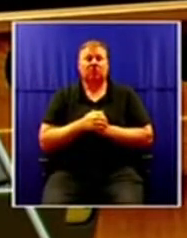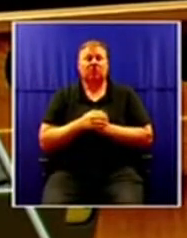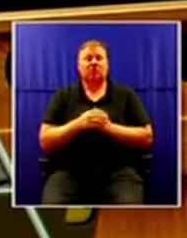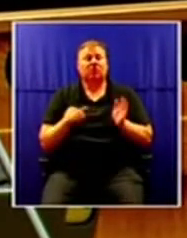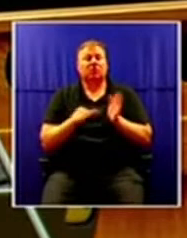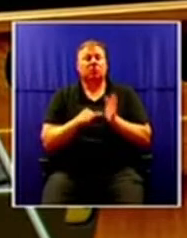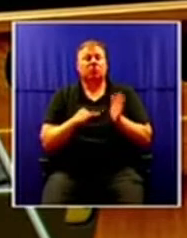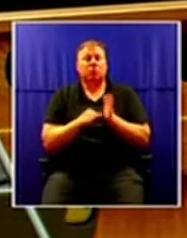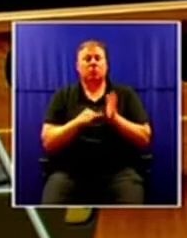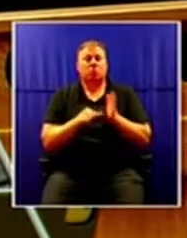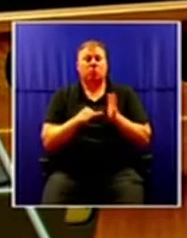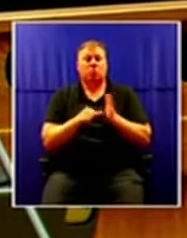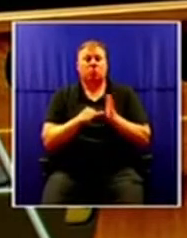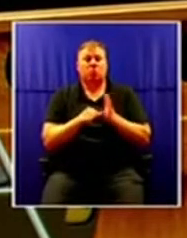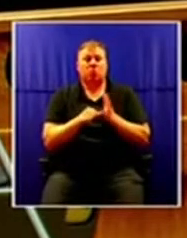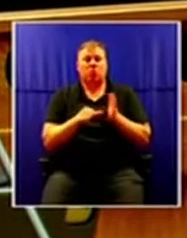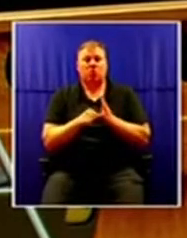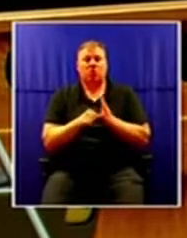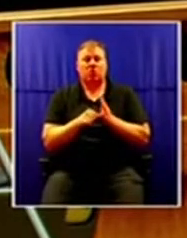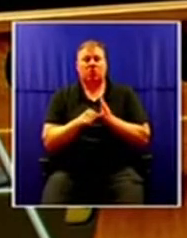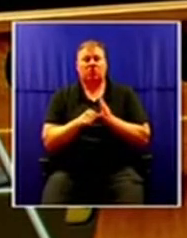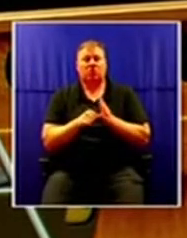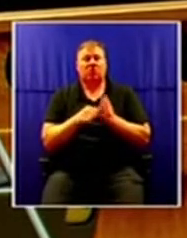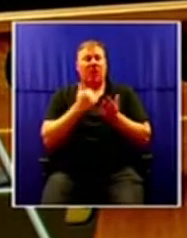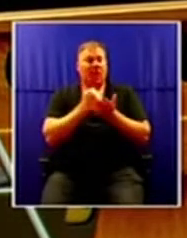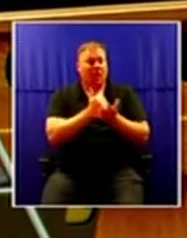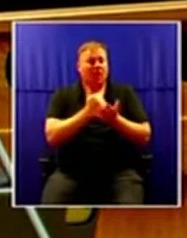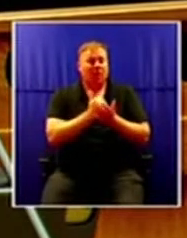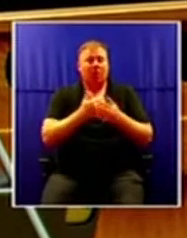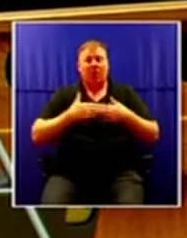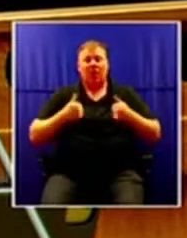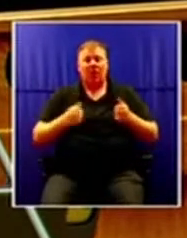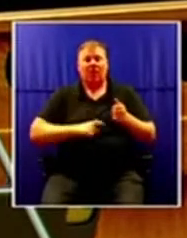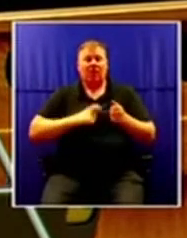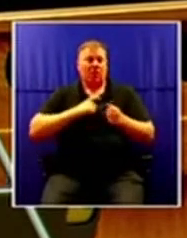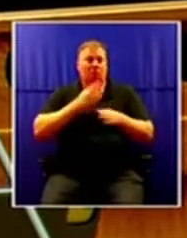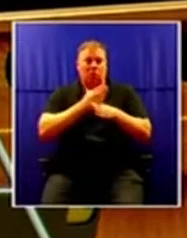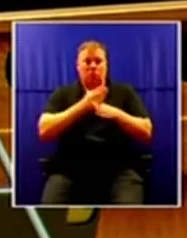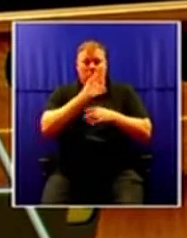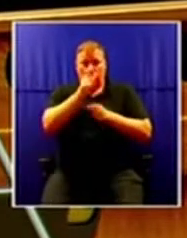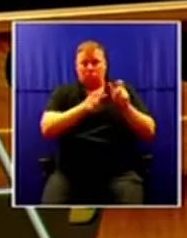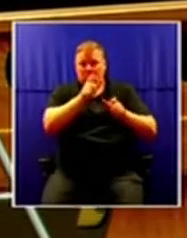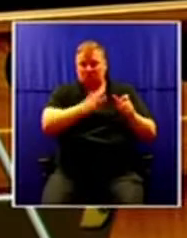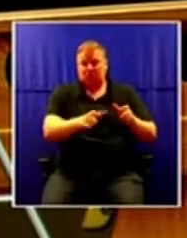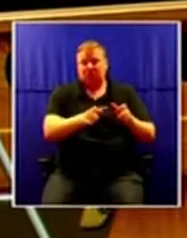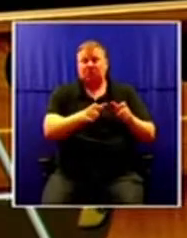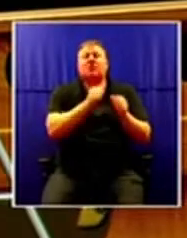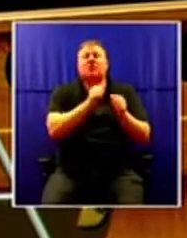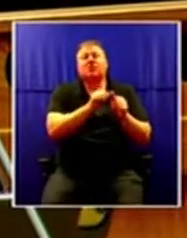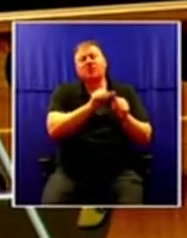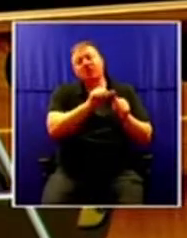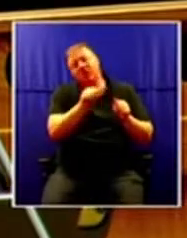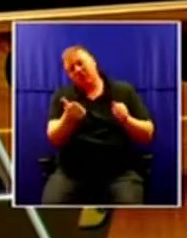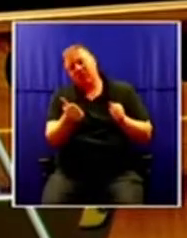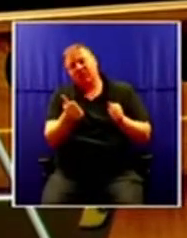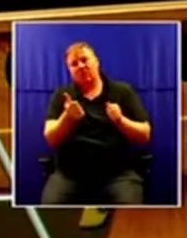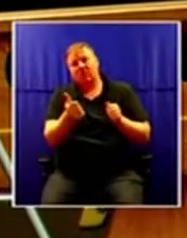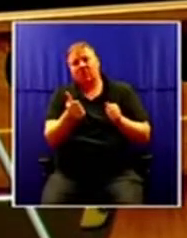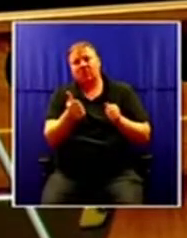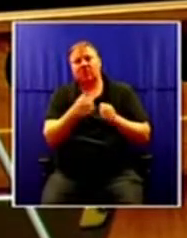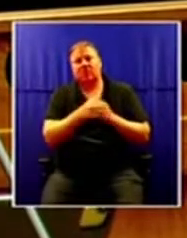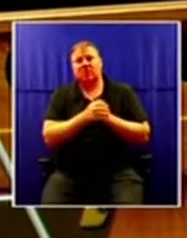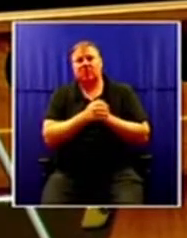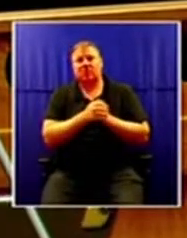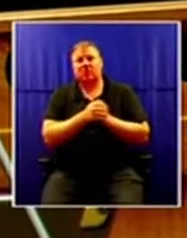priority, starting with healthcare workers and then expanding further to reach